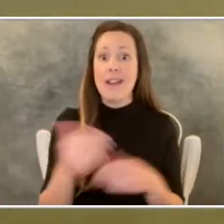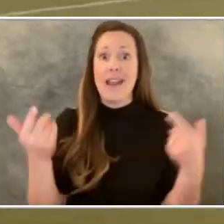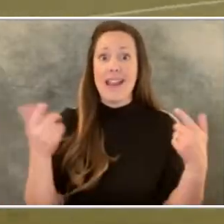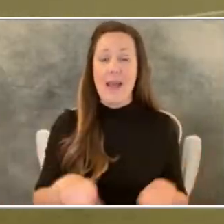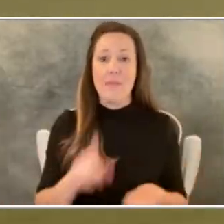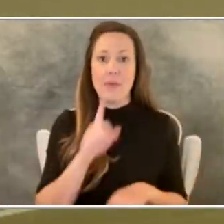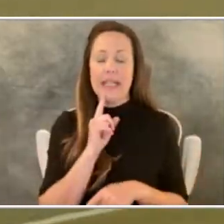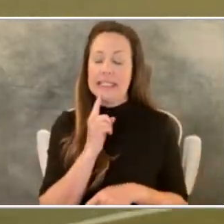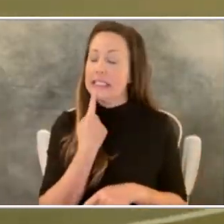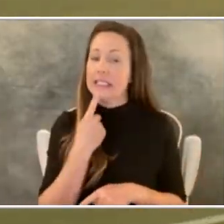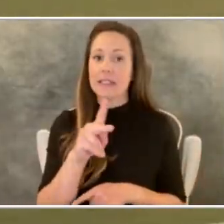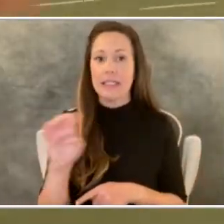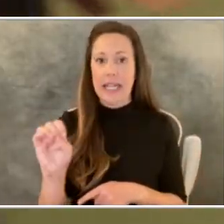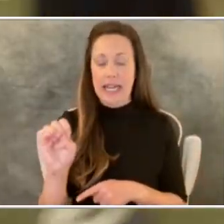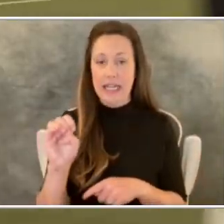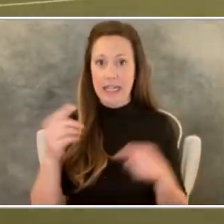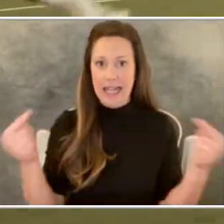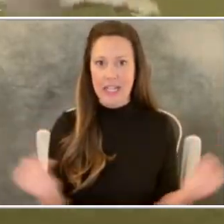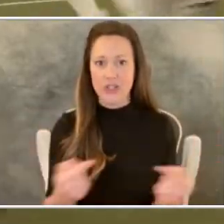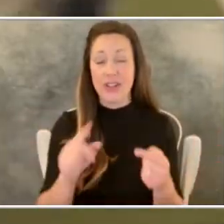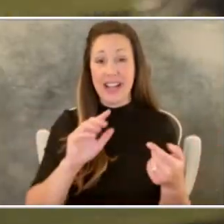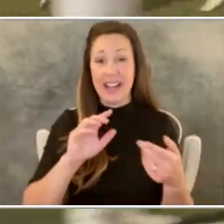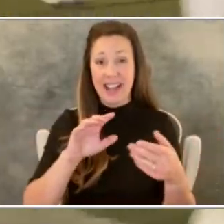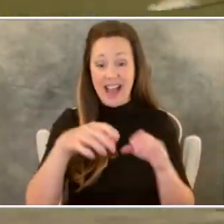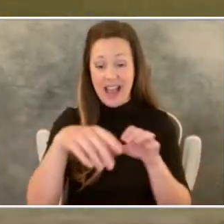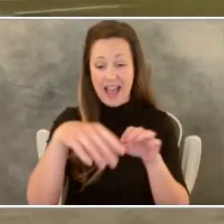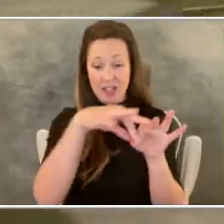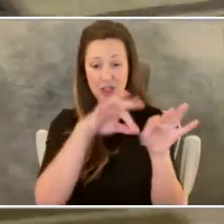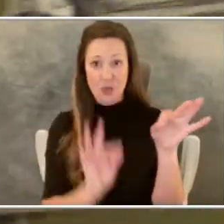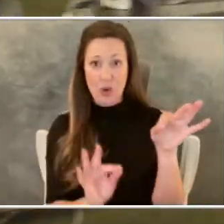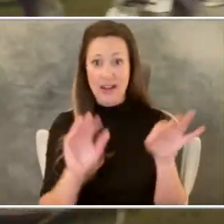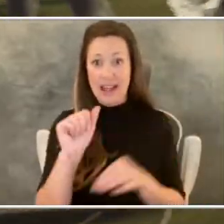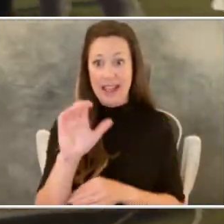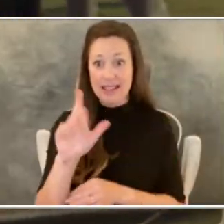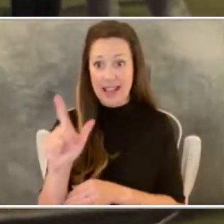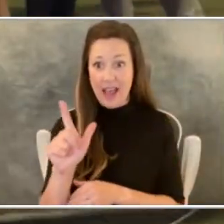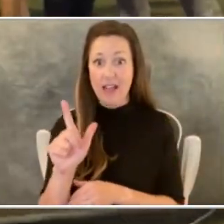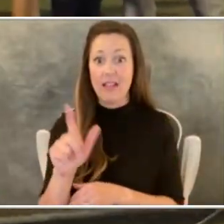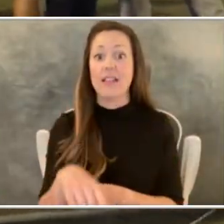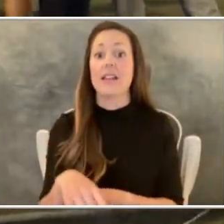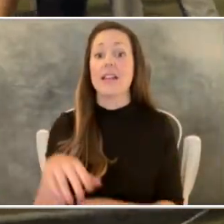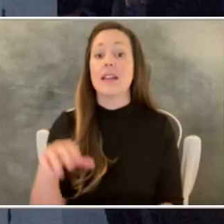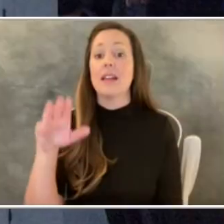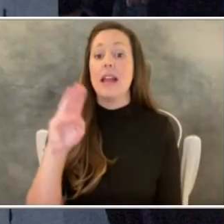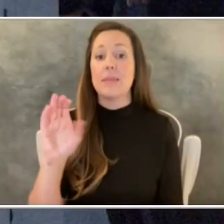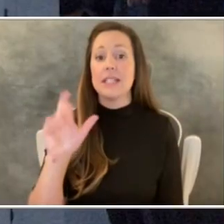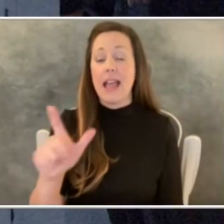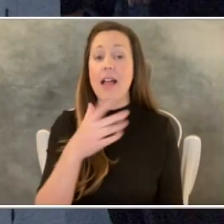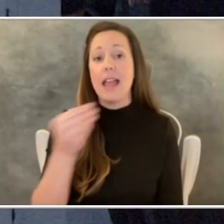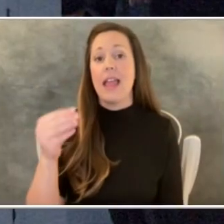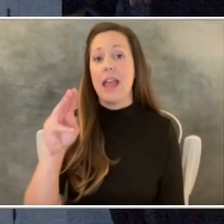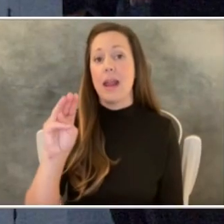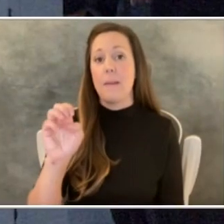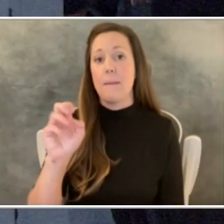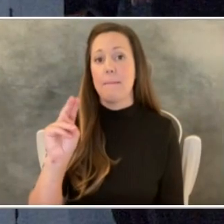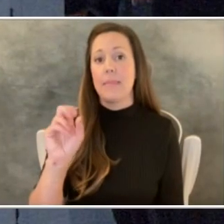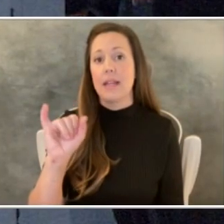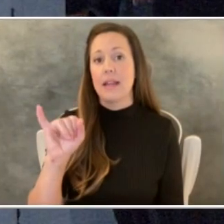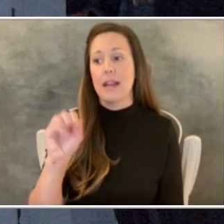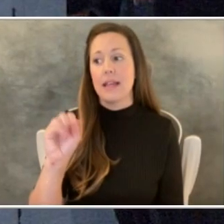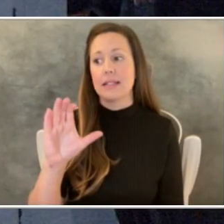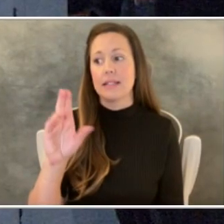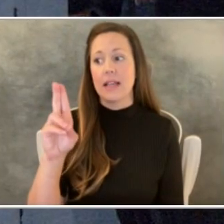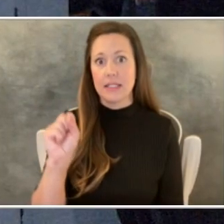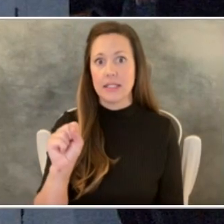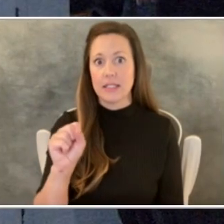torn ACL, MCL, and meniscus. It was a daunting diagnosis, but he refused to give up. Today, just